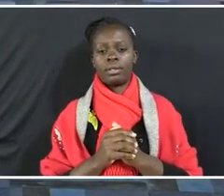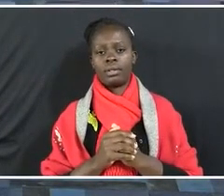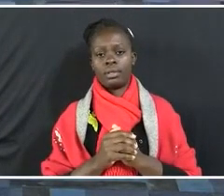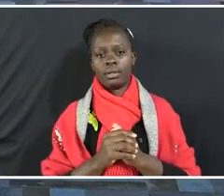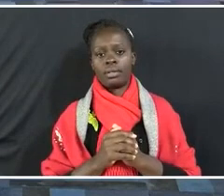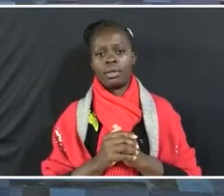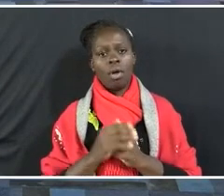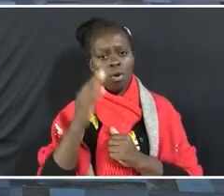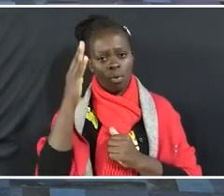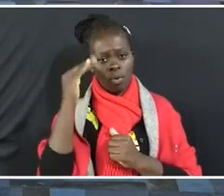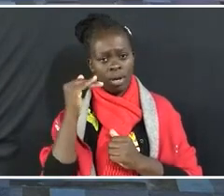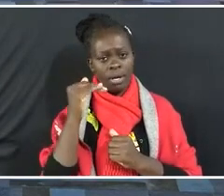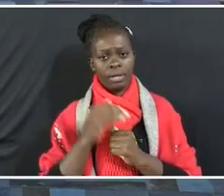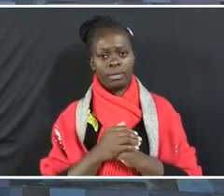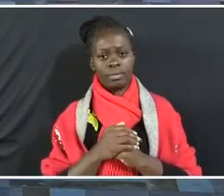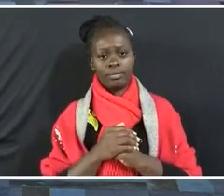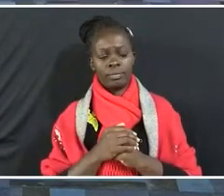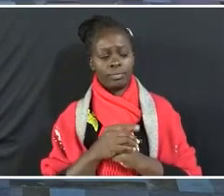Let me start explaining.